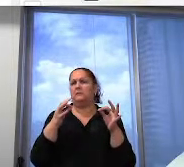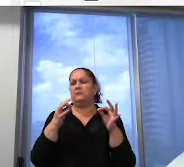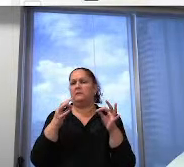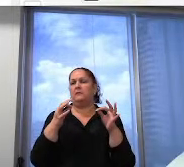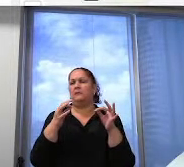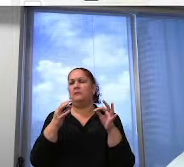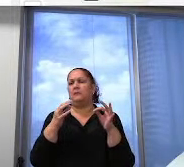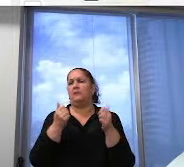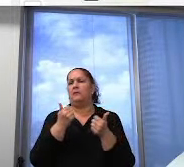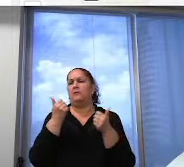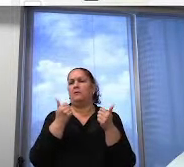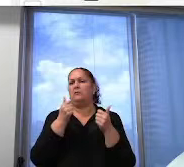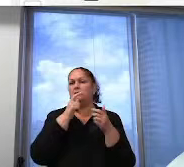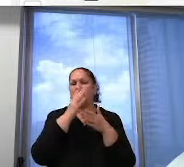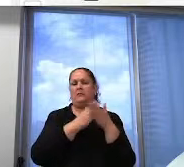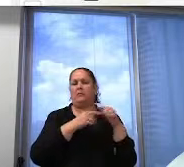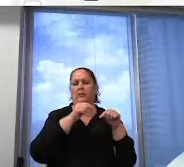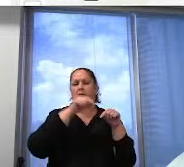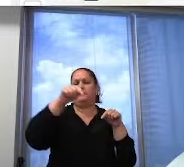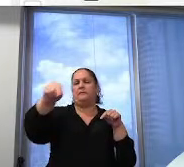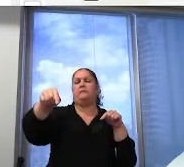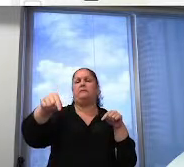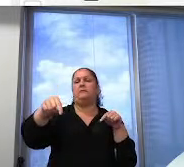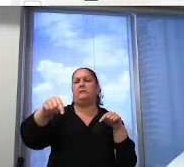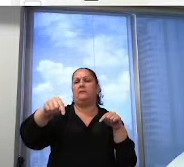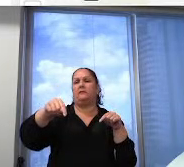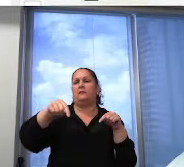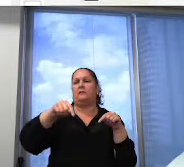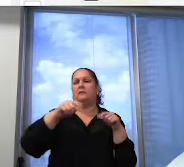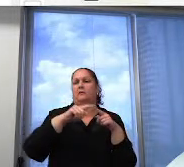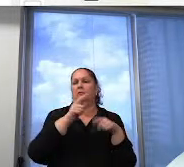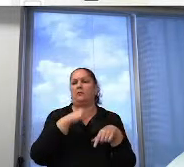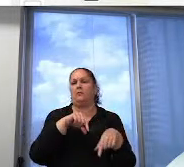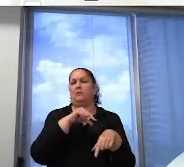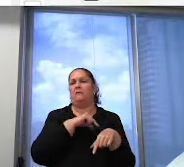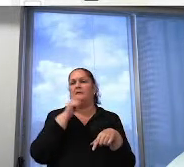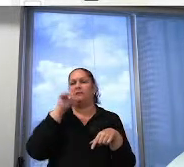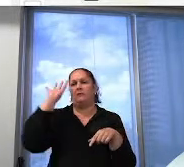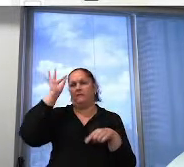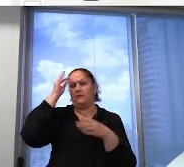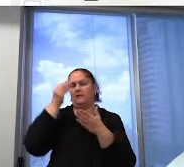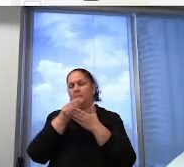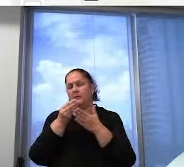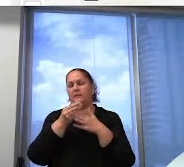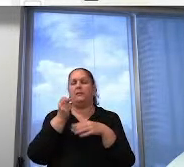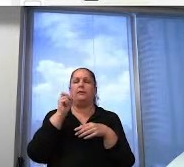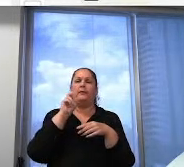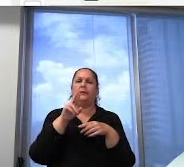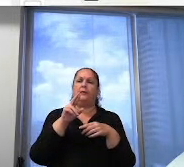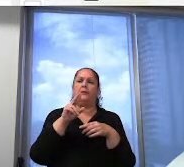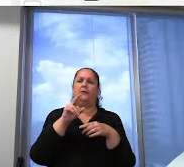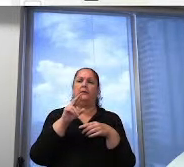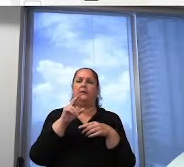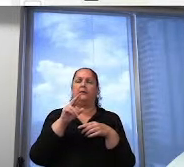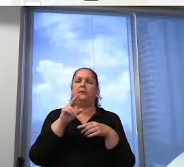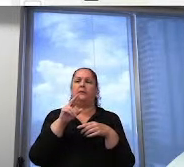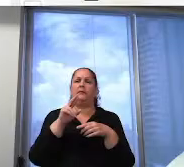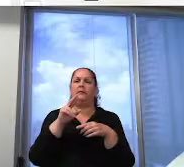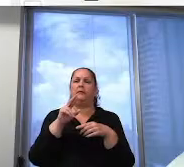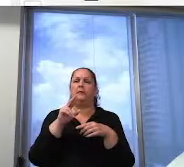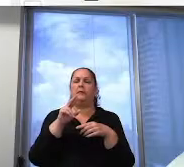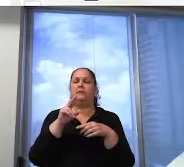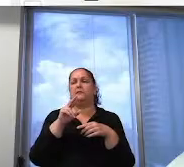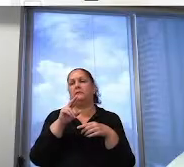determine, which of these segments would be eligible for the federal funding or put into the federal